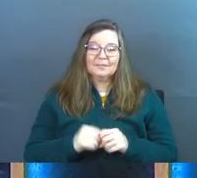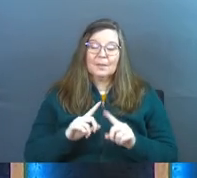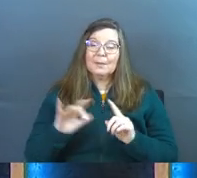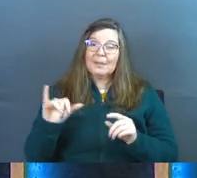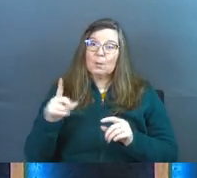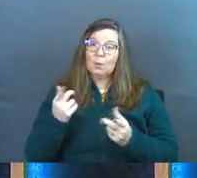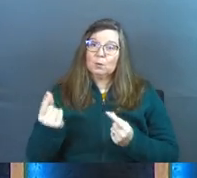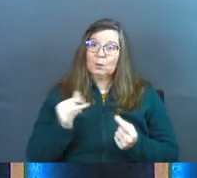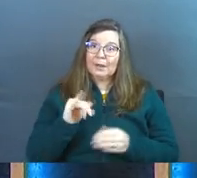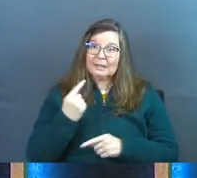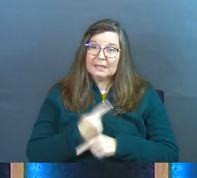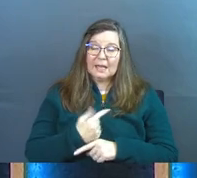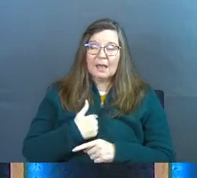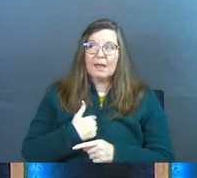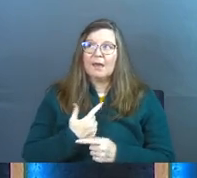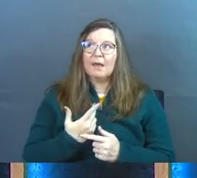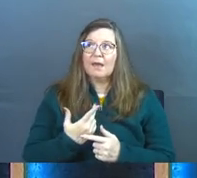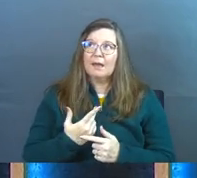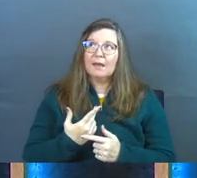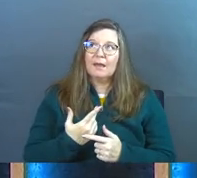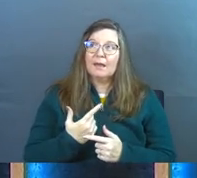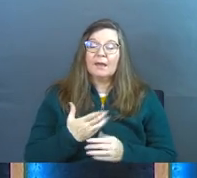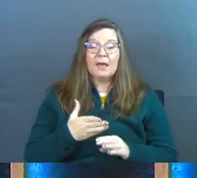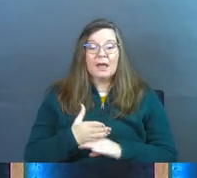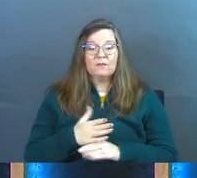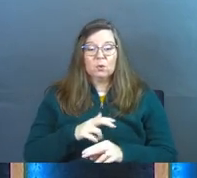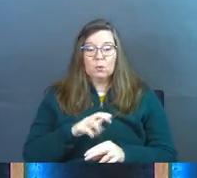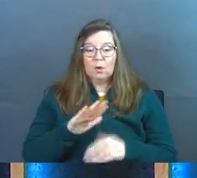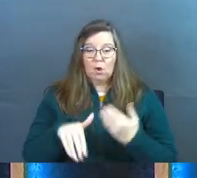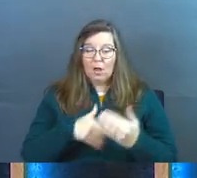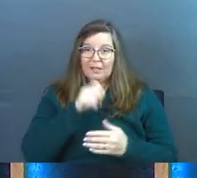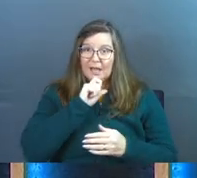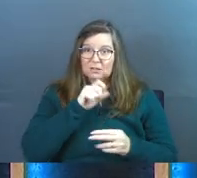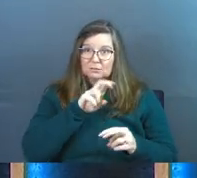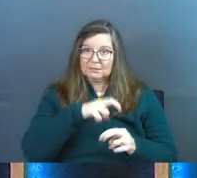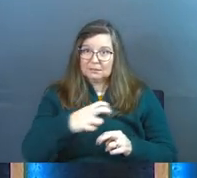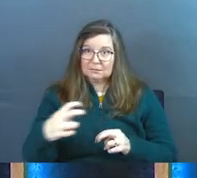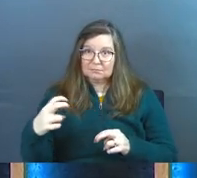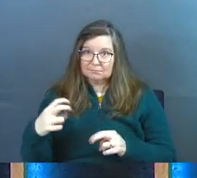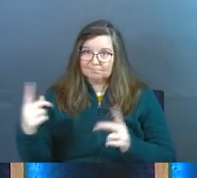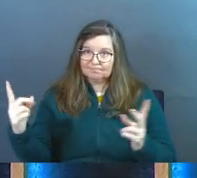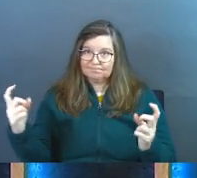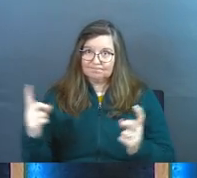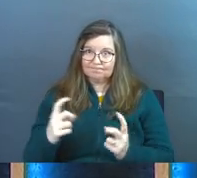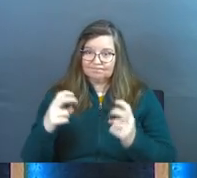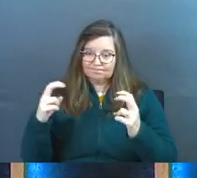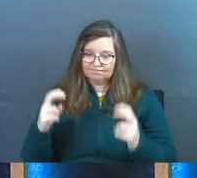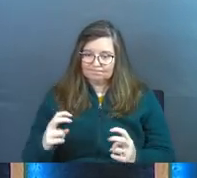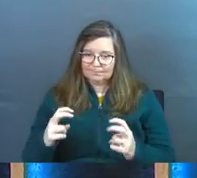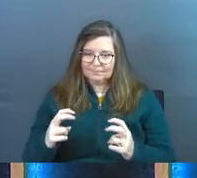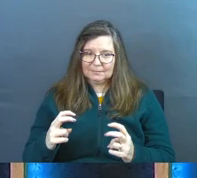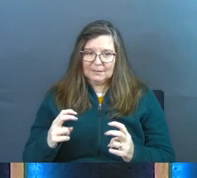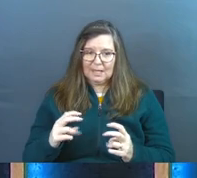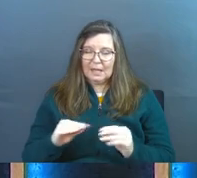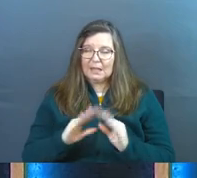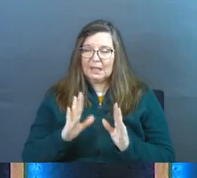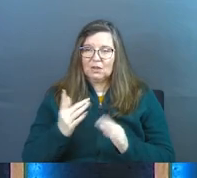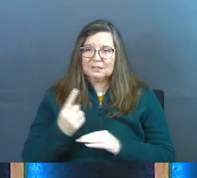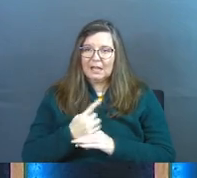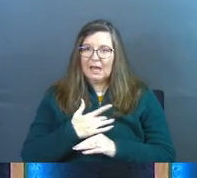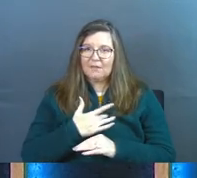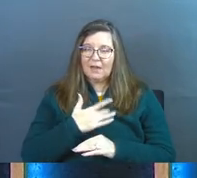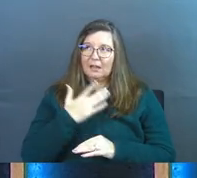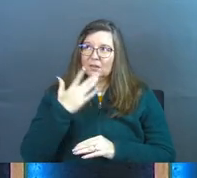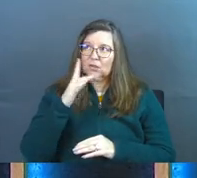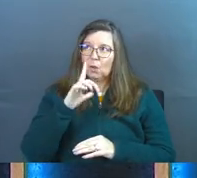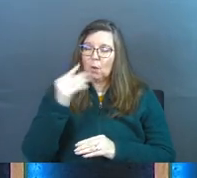But that's what we were doing that day. And I just, after we got all of our ice cream, we walked back to the table, I just... Clear as day, I felt like the Lord